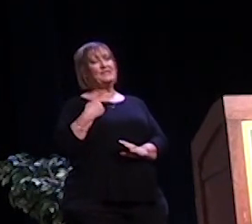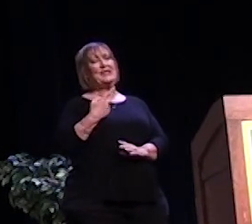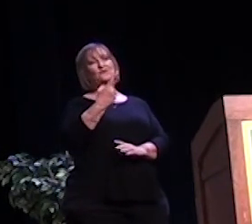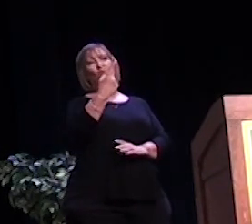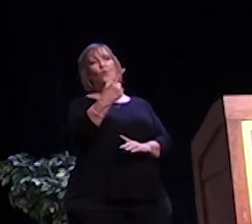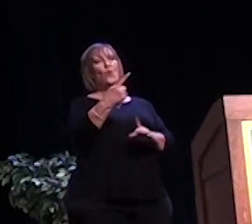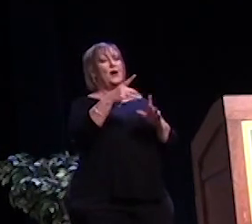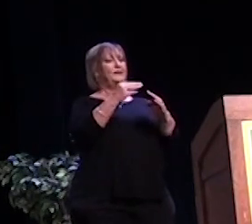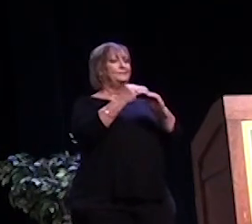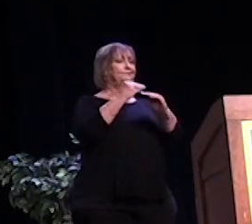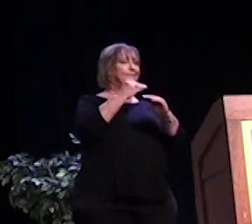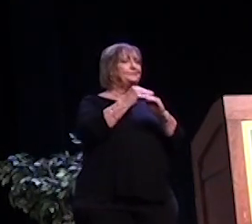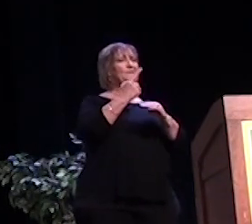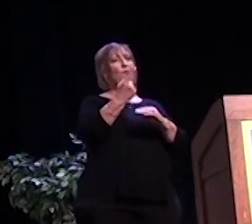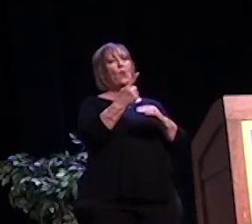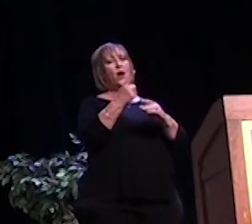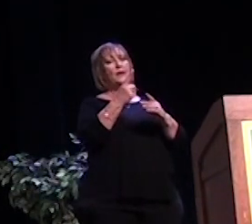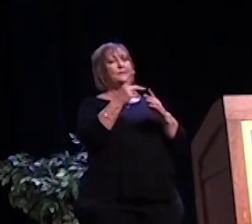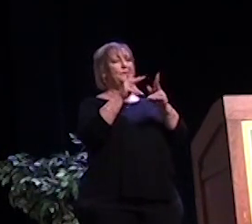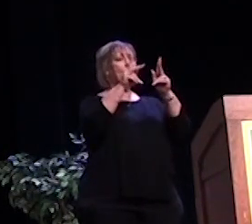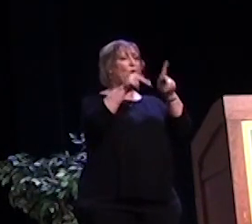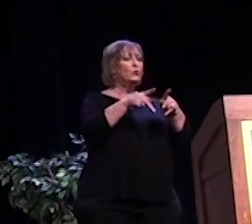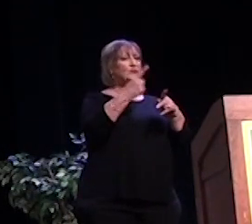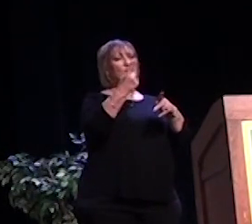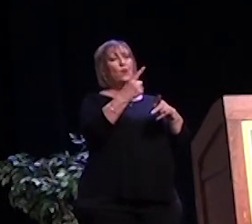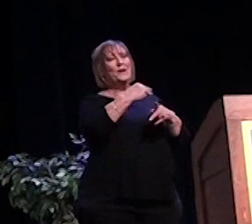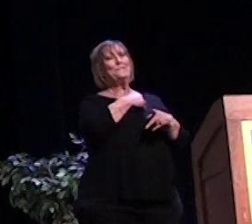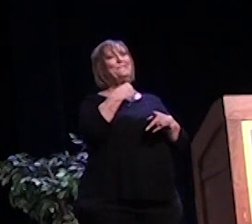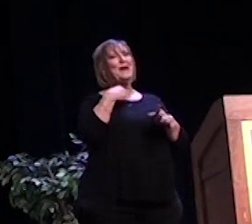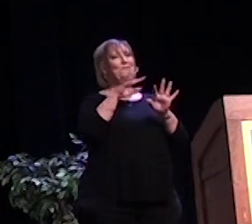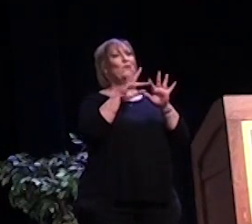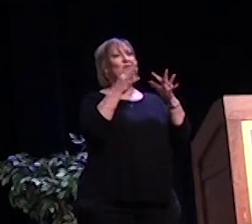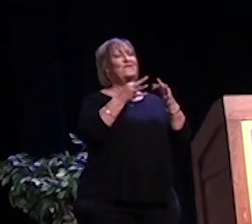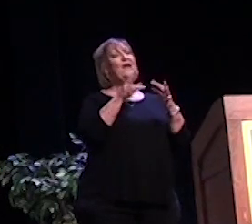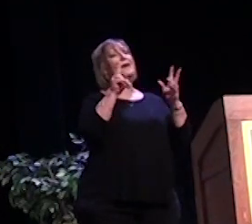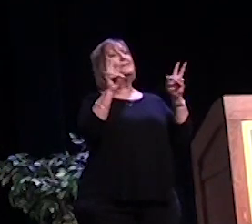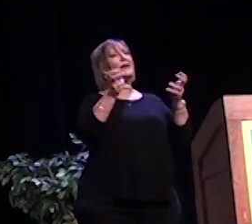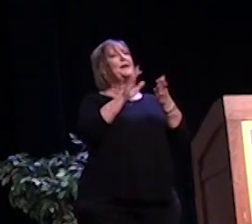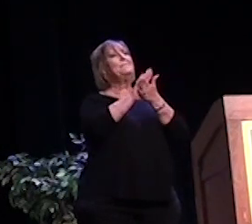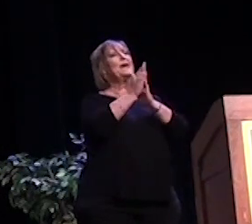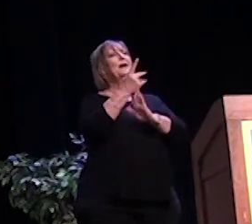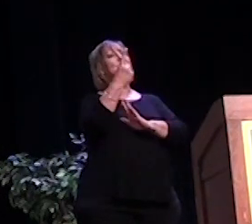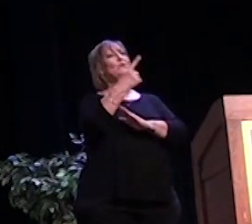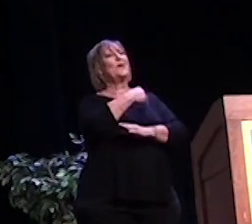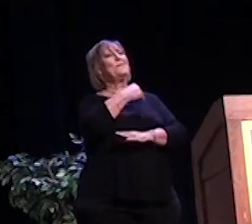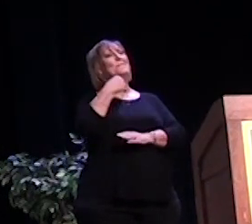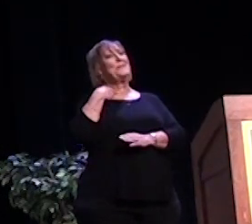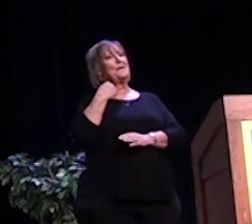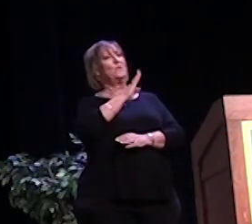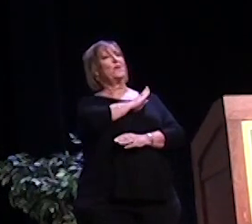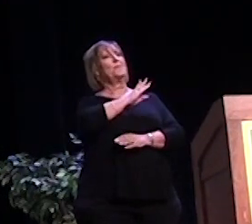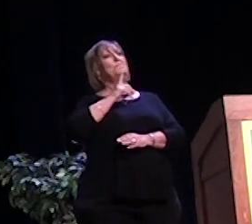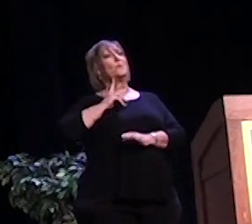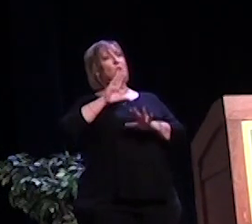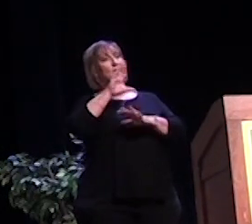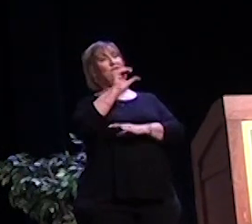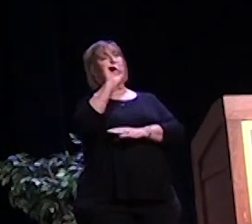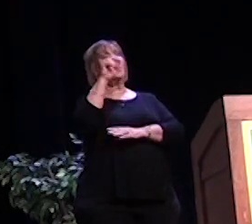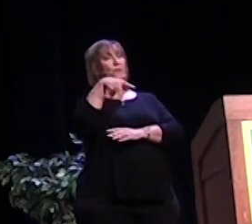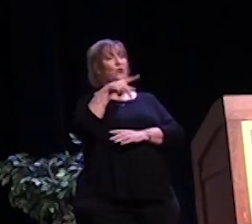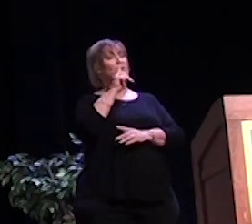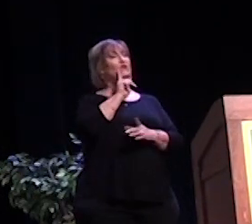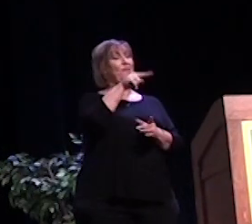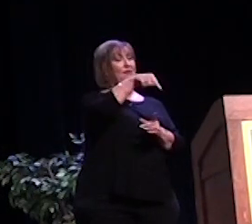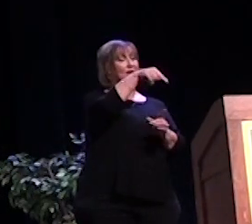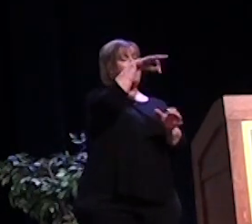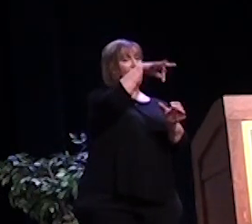one household is one member of the corporation. So the buy-in fee gets them a vote, and that takes participation, that takes